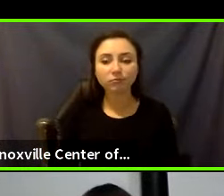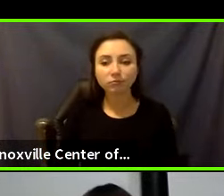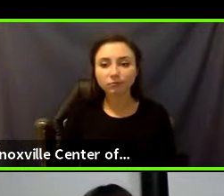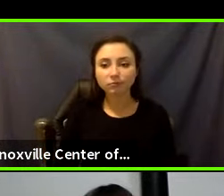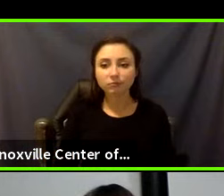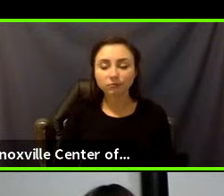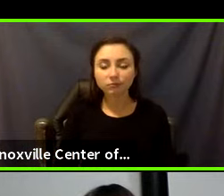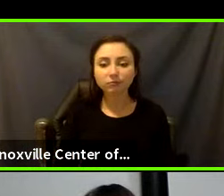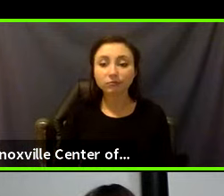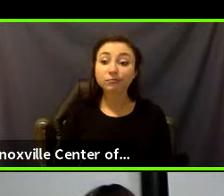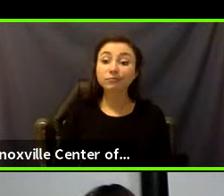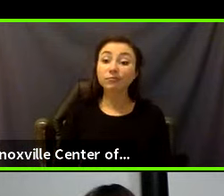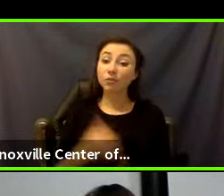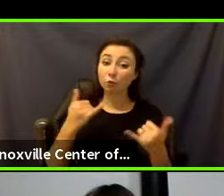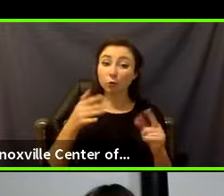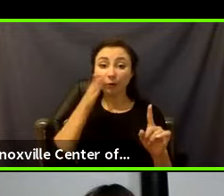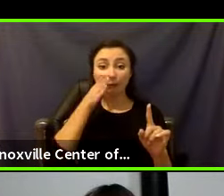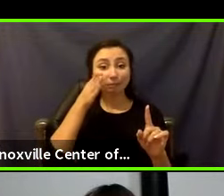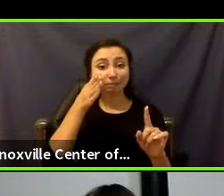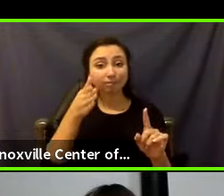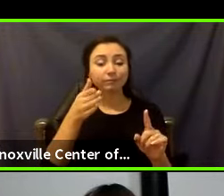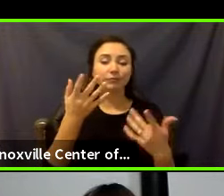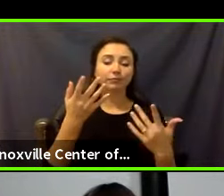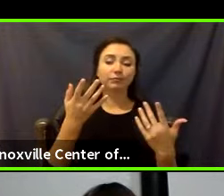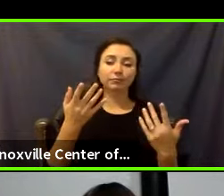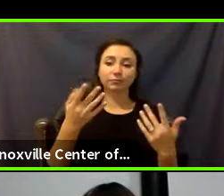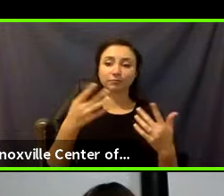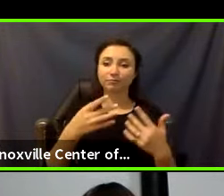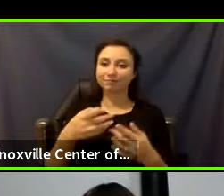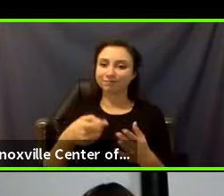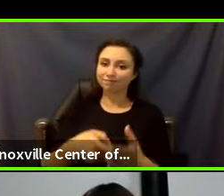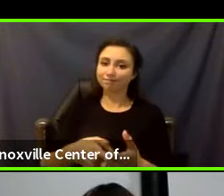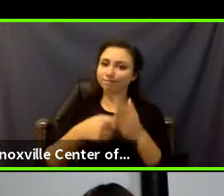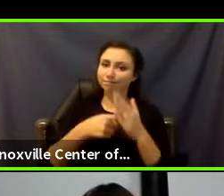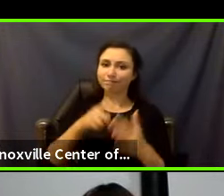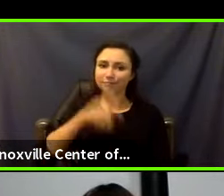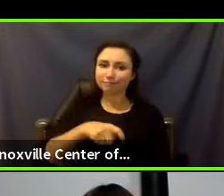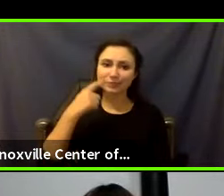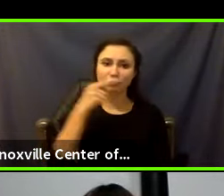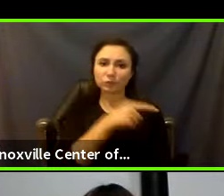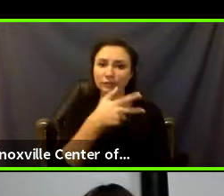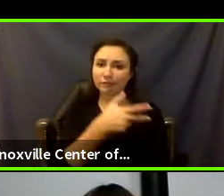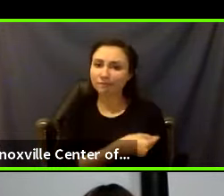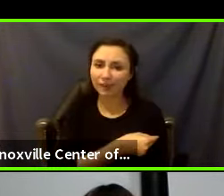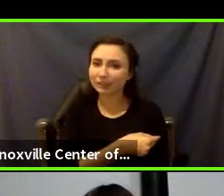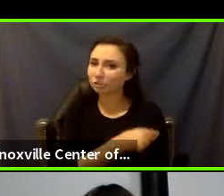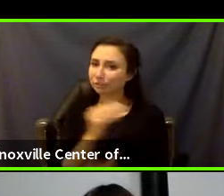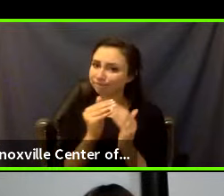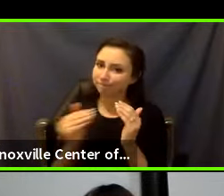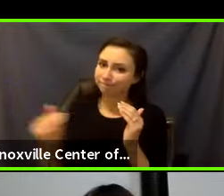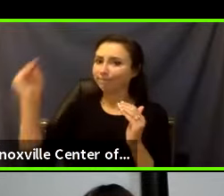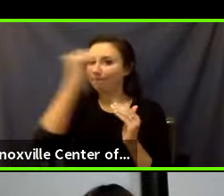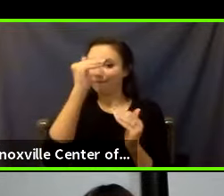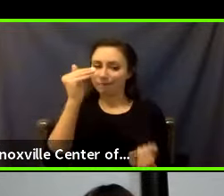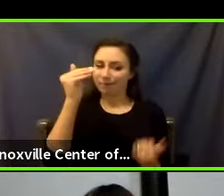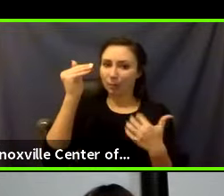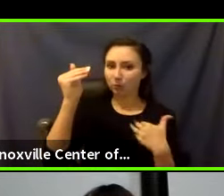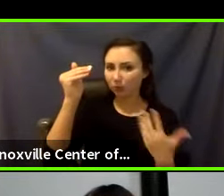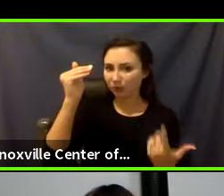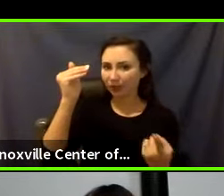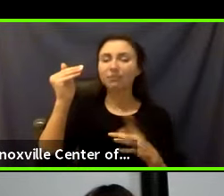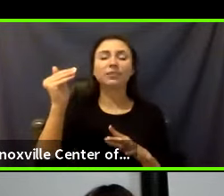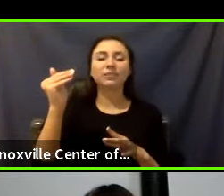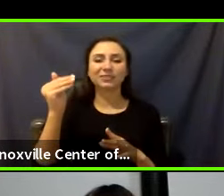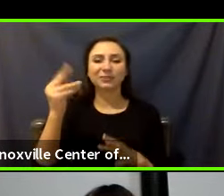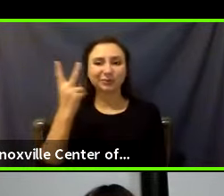and for the foreseeable future, the demand for this vaccine continues to greatly outpace the supply. We have seen evidence of that during